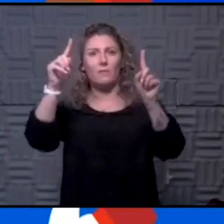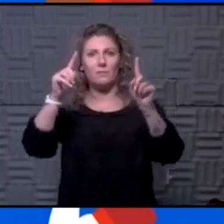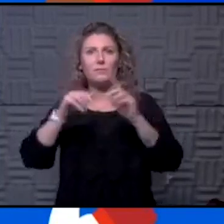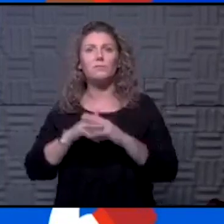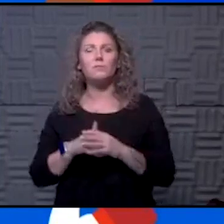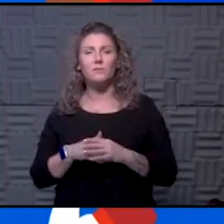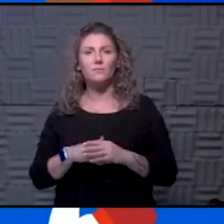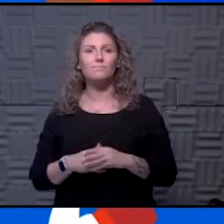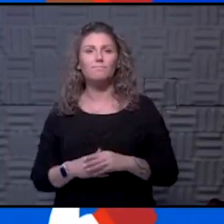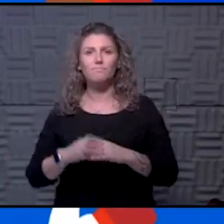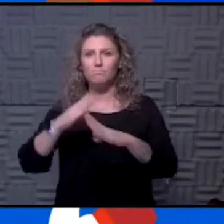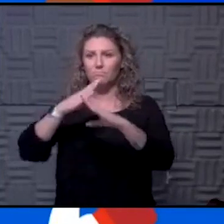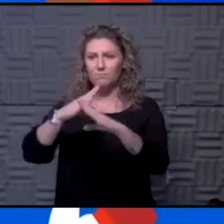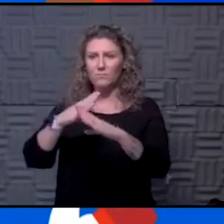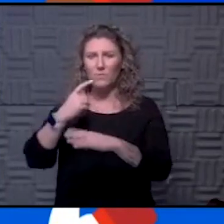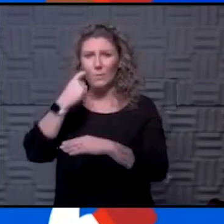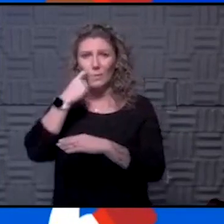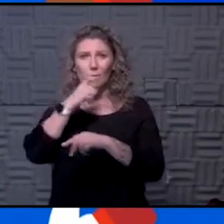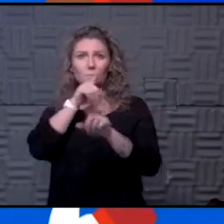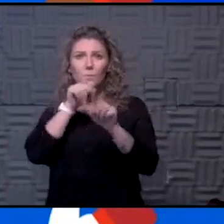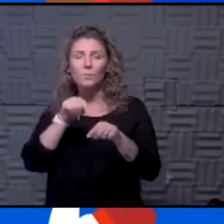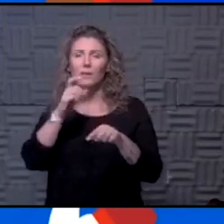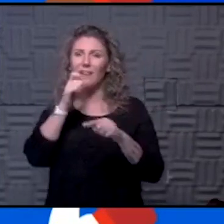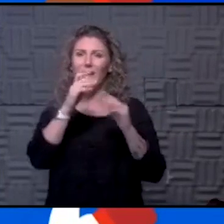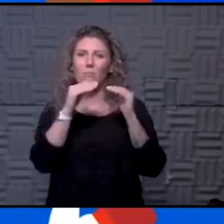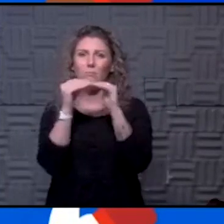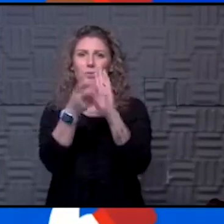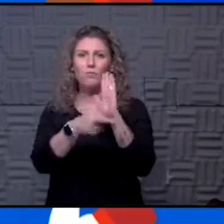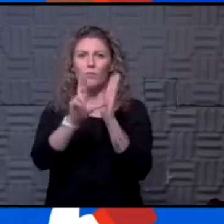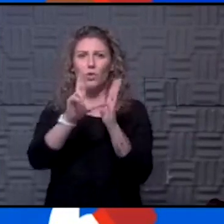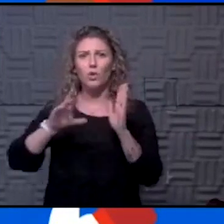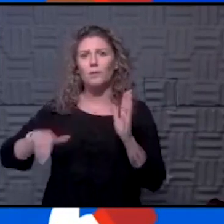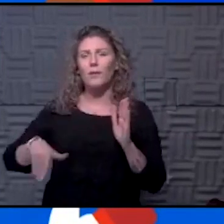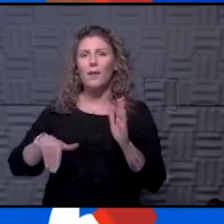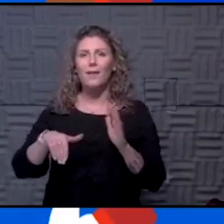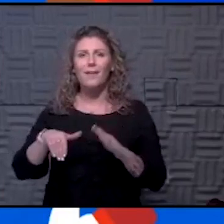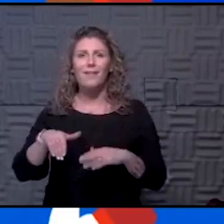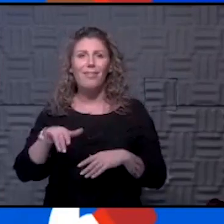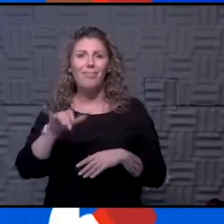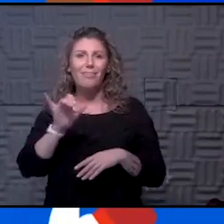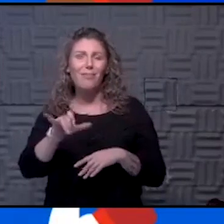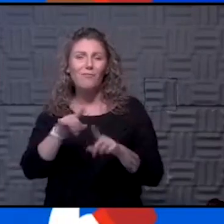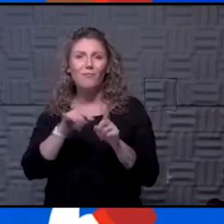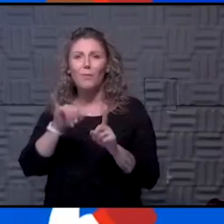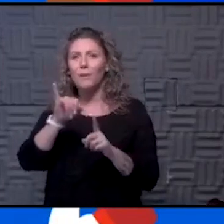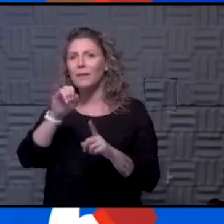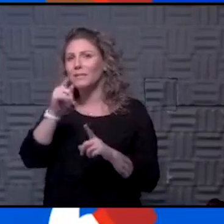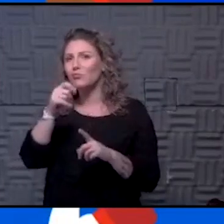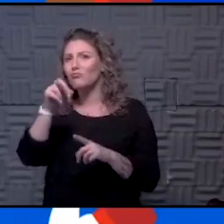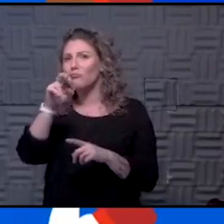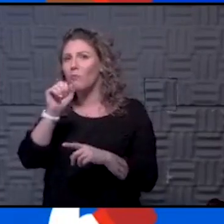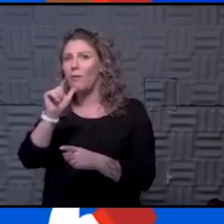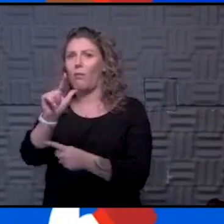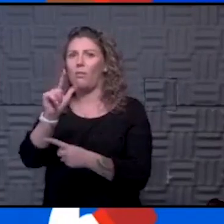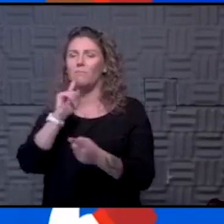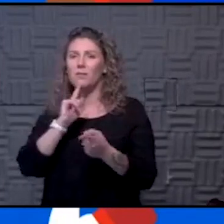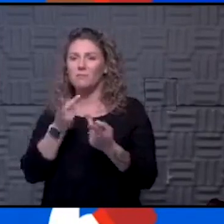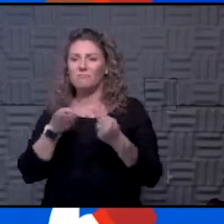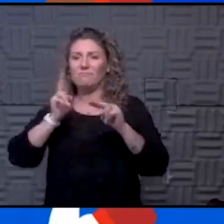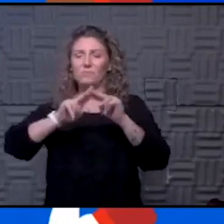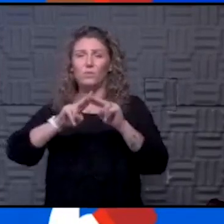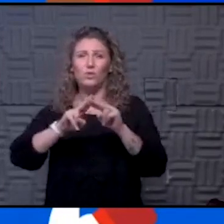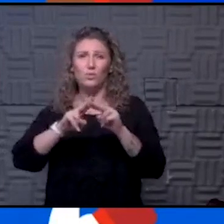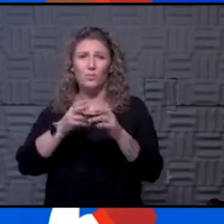a recent report that's not been peer-reviewed out of Israel that is showing maybe some increased breakthrough